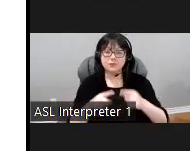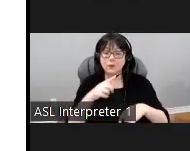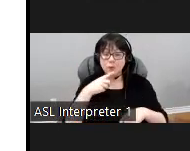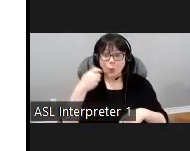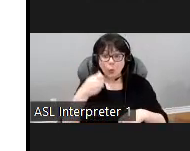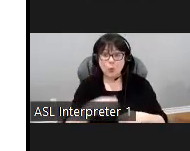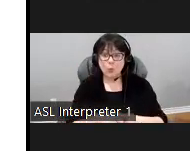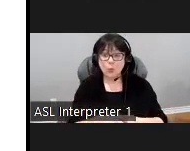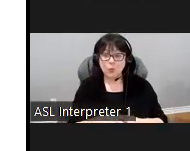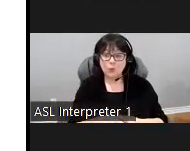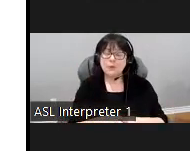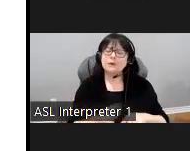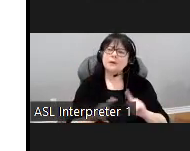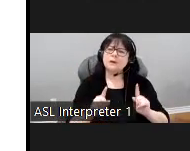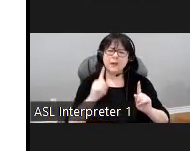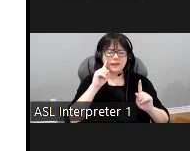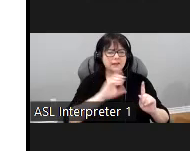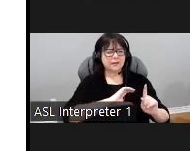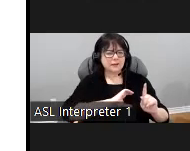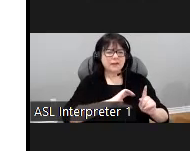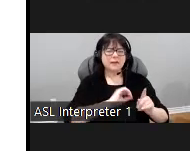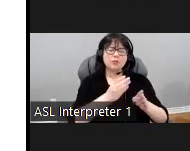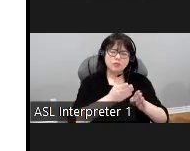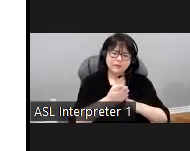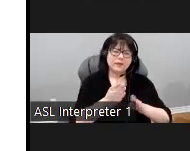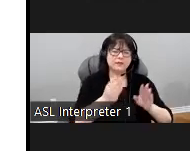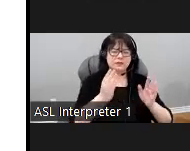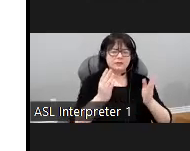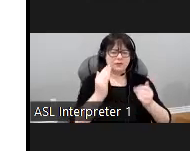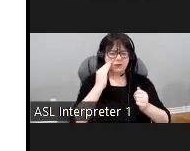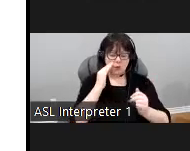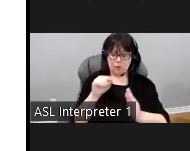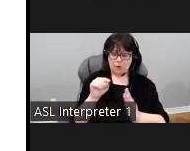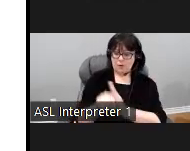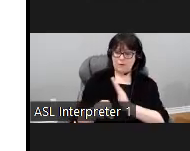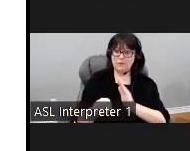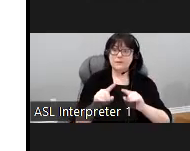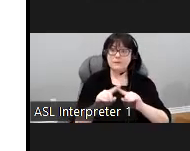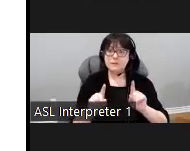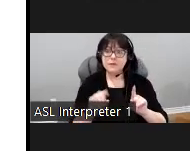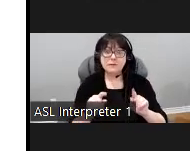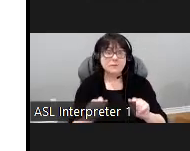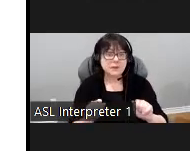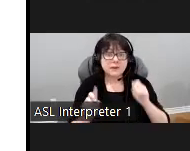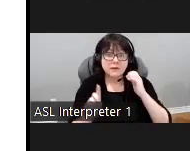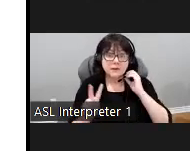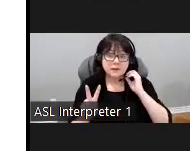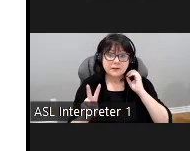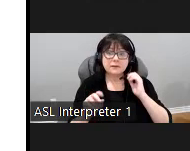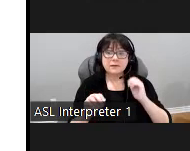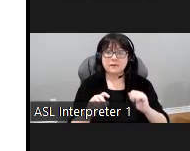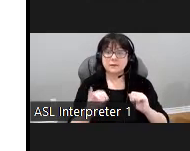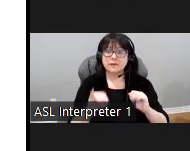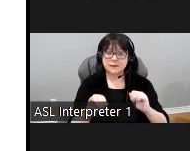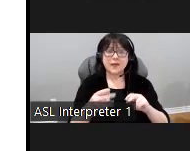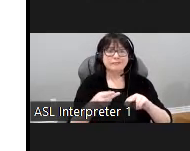not trained to link it to that. If it's a situation where there's also domestic violence, the chance for suicide, homicide